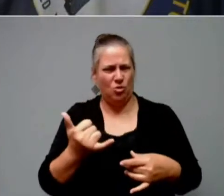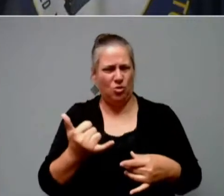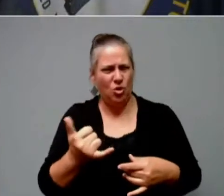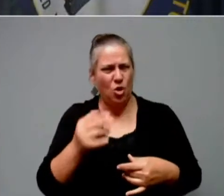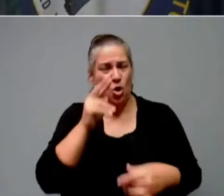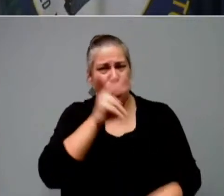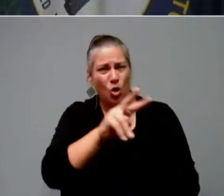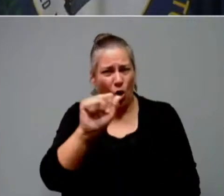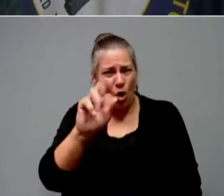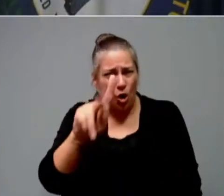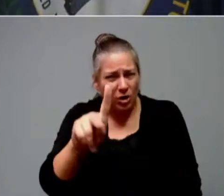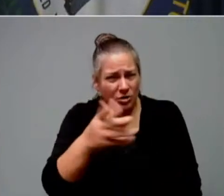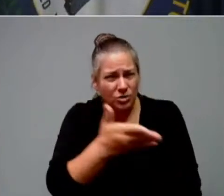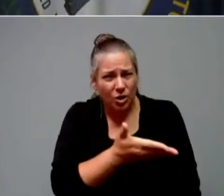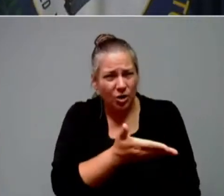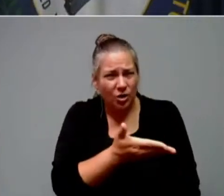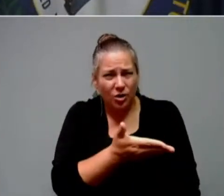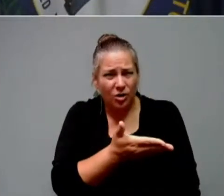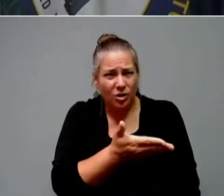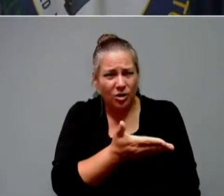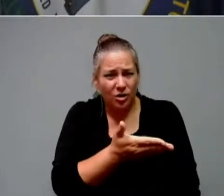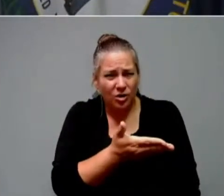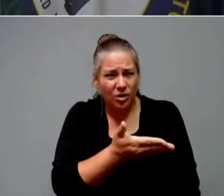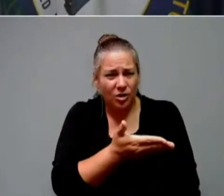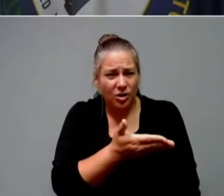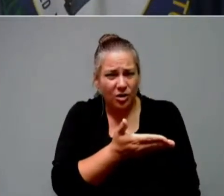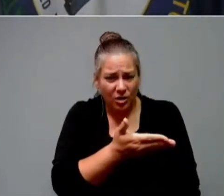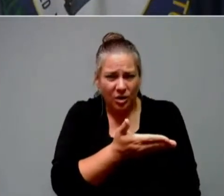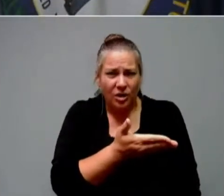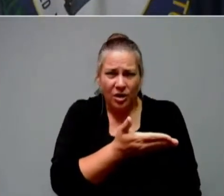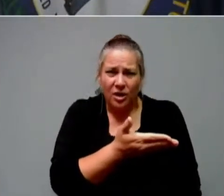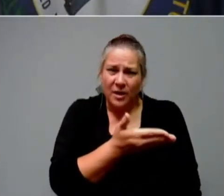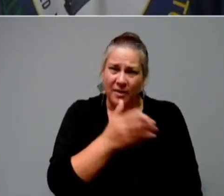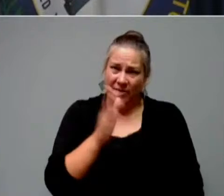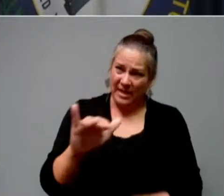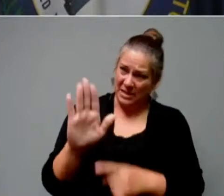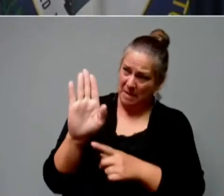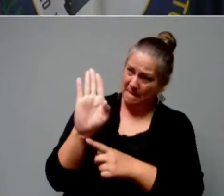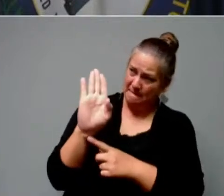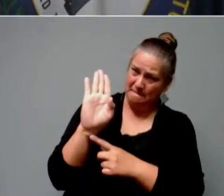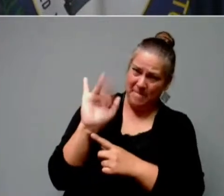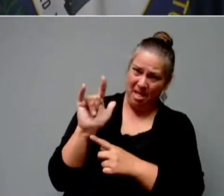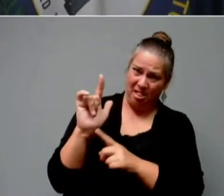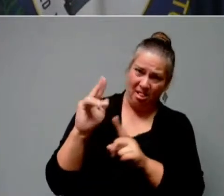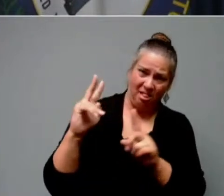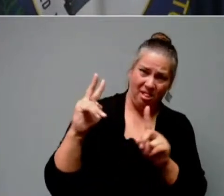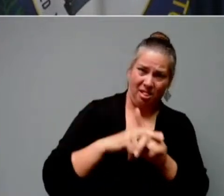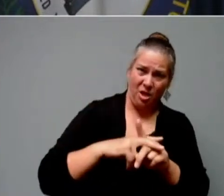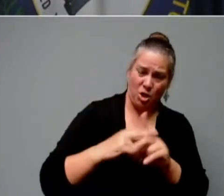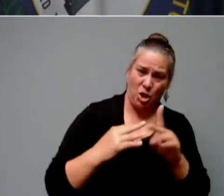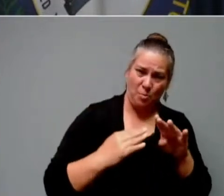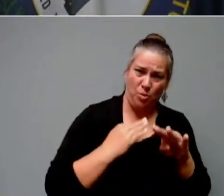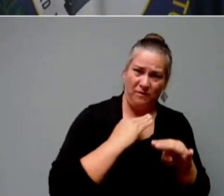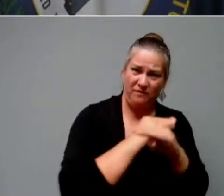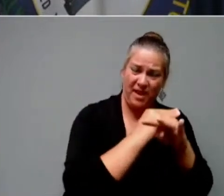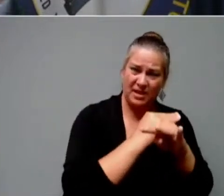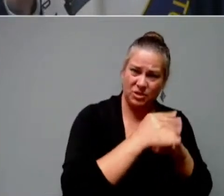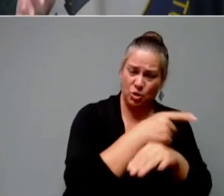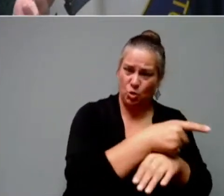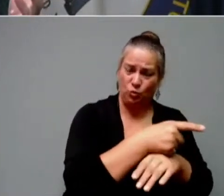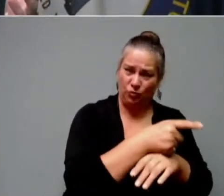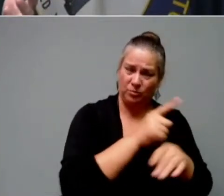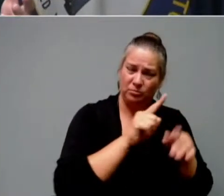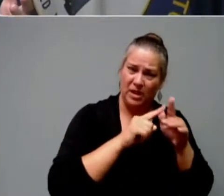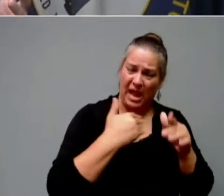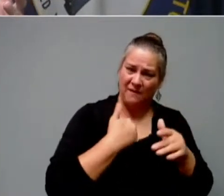now. I mean, a bill that prevents entities from instituting a mask mandate when there